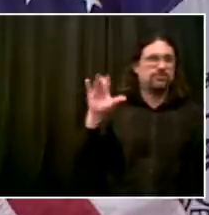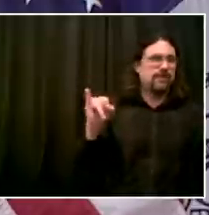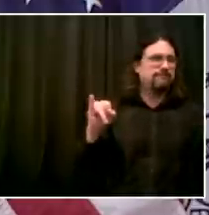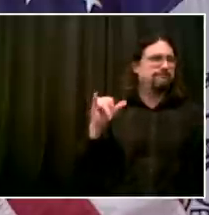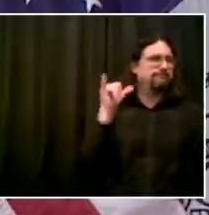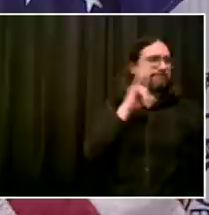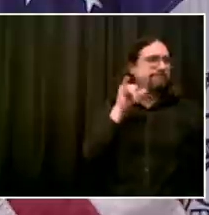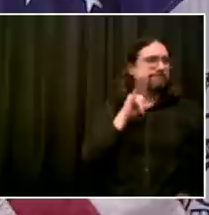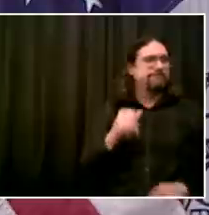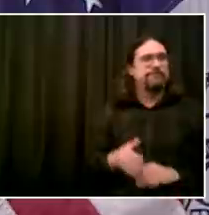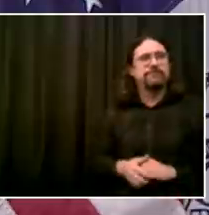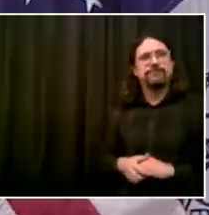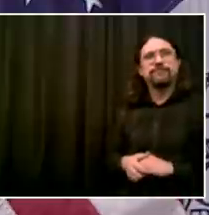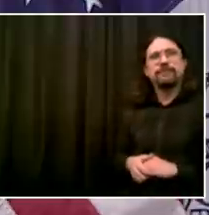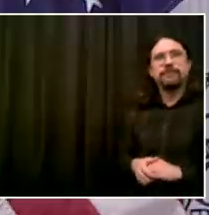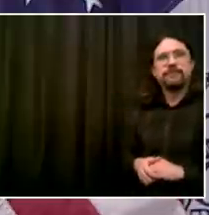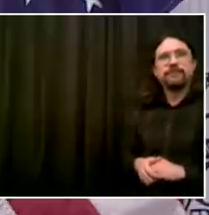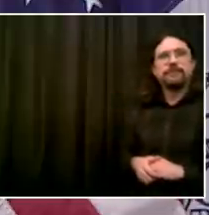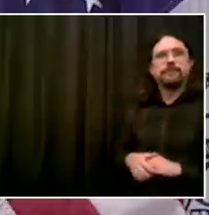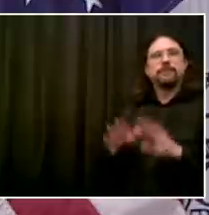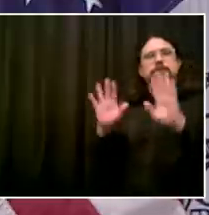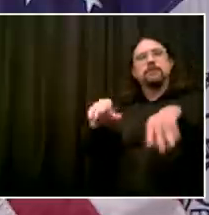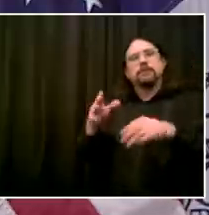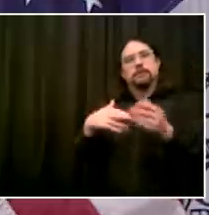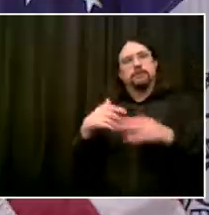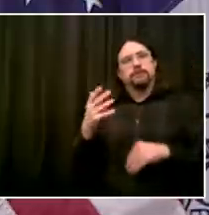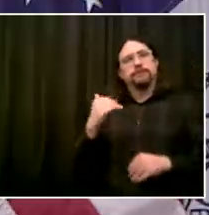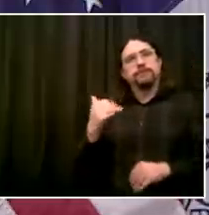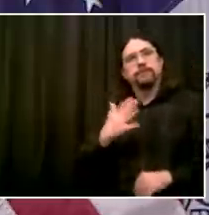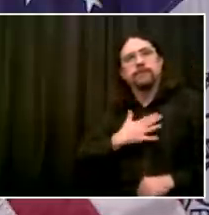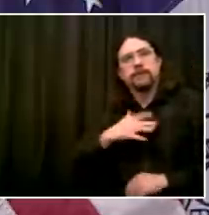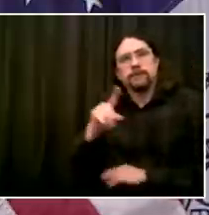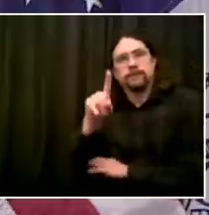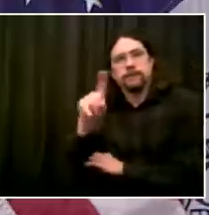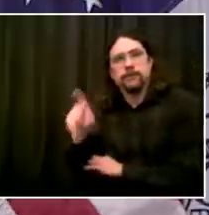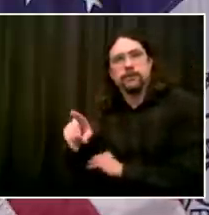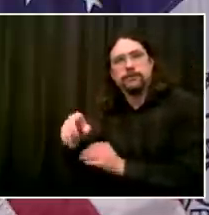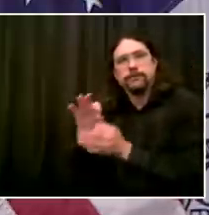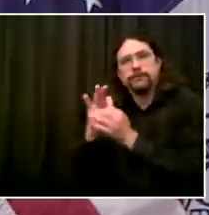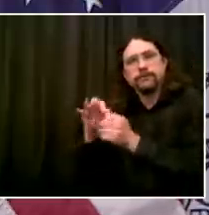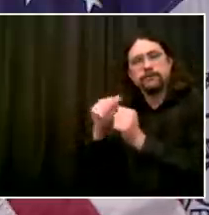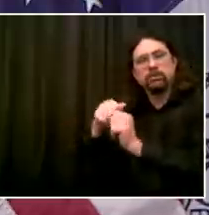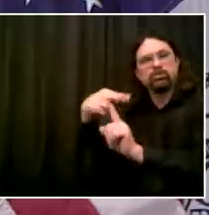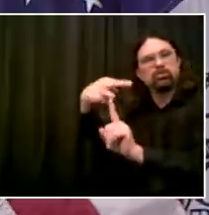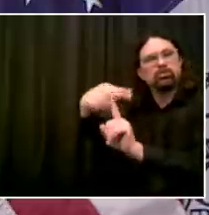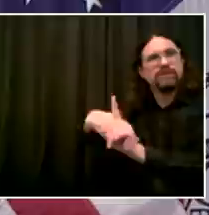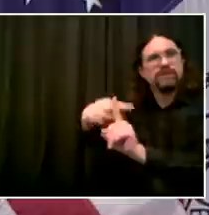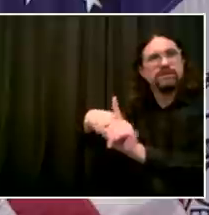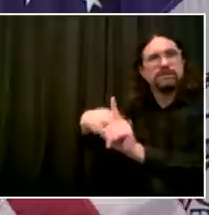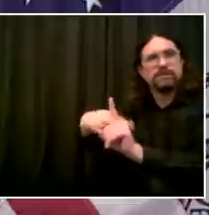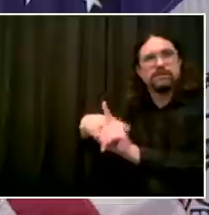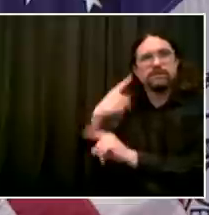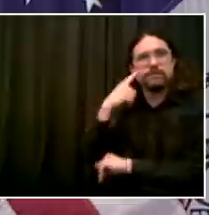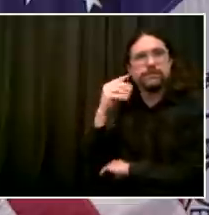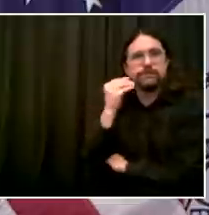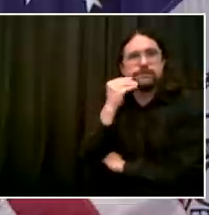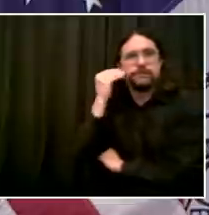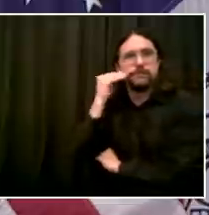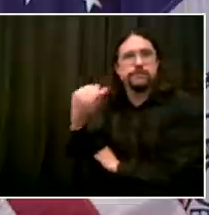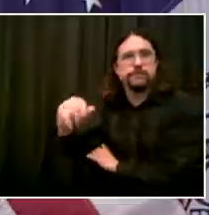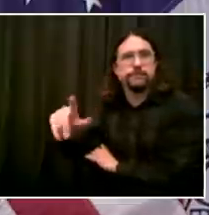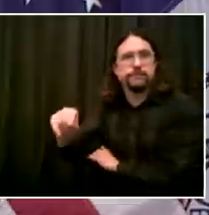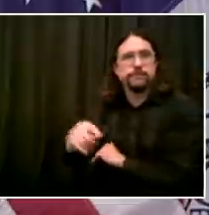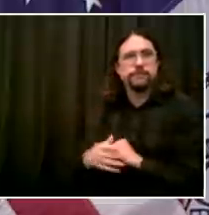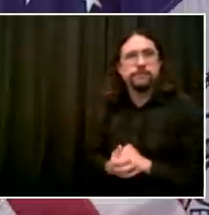much more difficult. There are fewer protections, a lot of confusion, and little guidance. And then earlier this week,